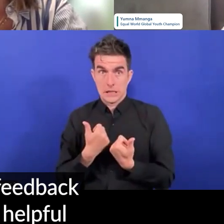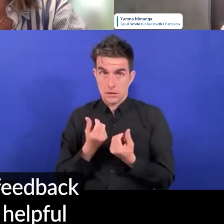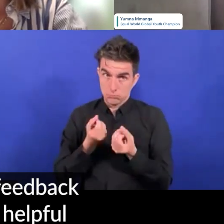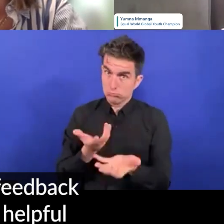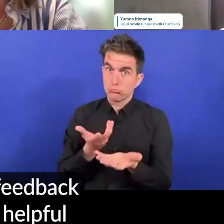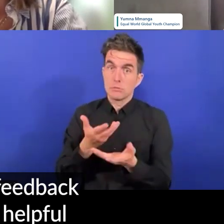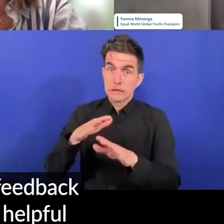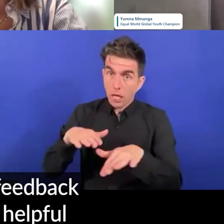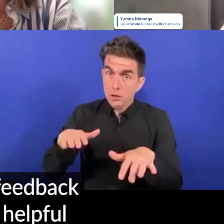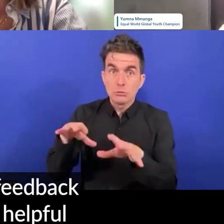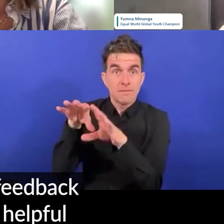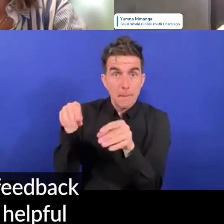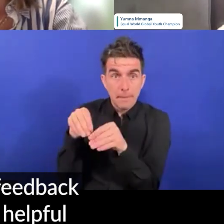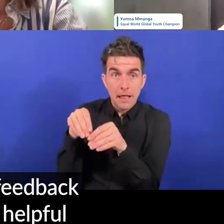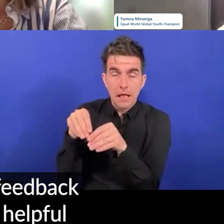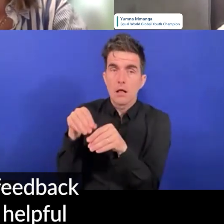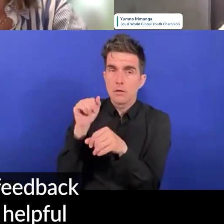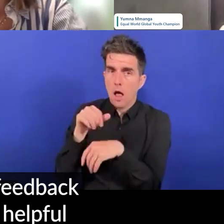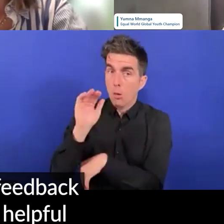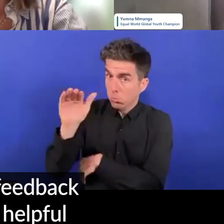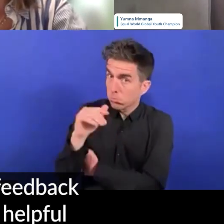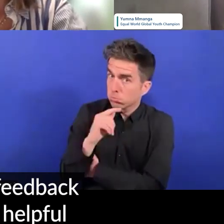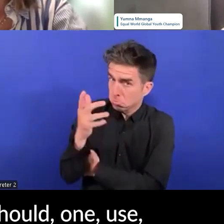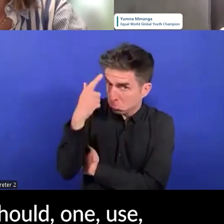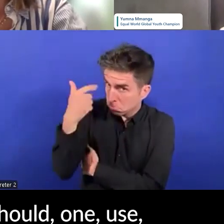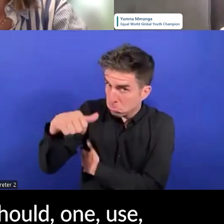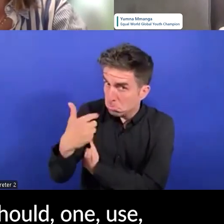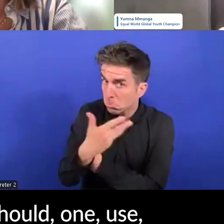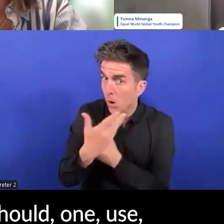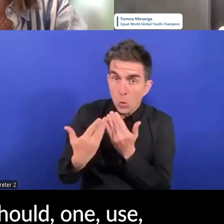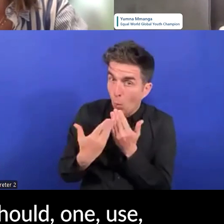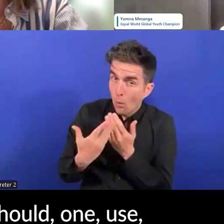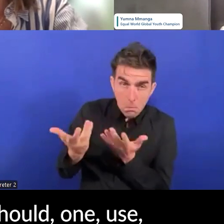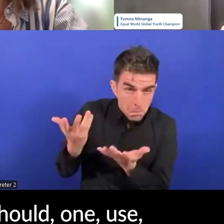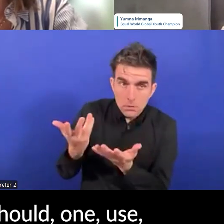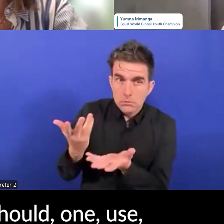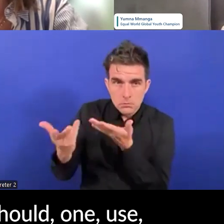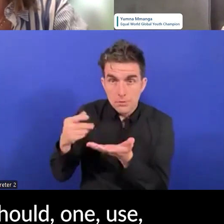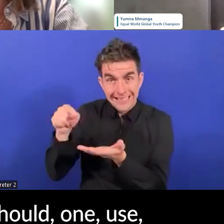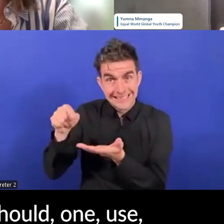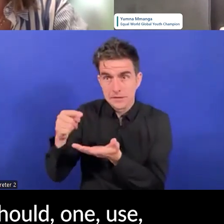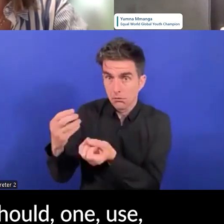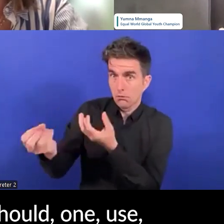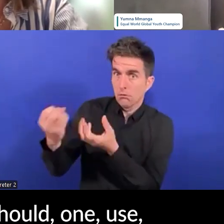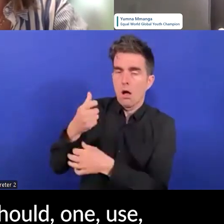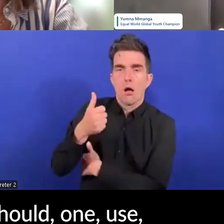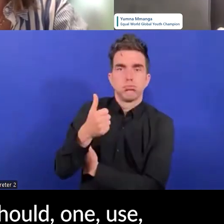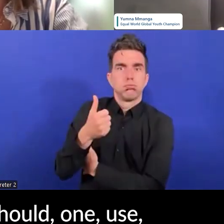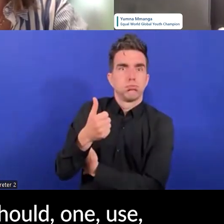kind of feedback is very, very helpful and something we should